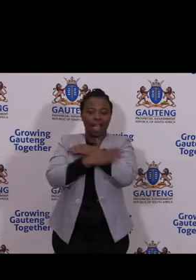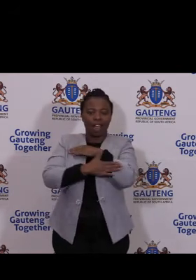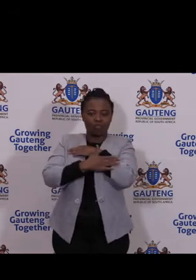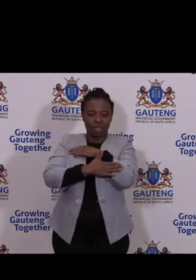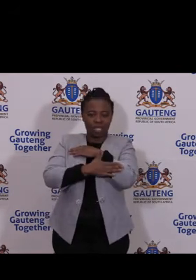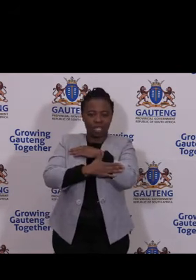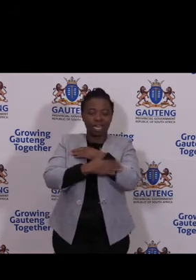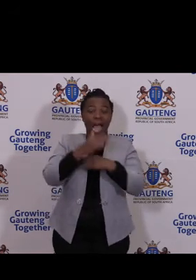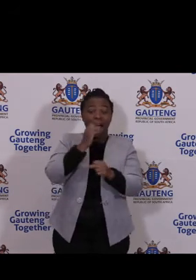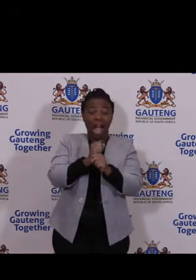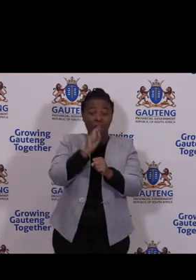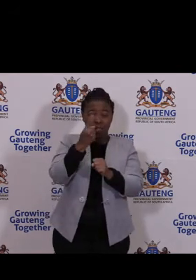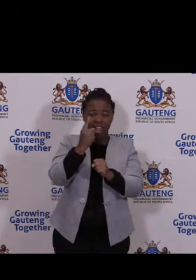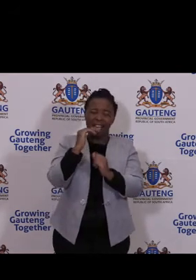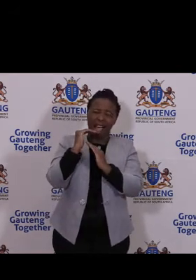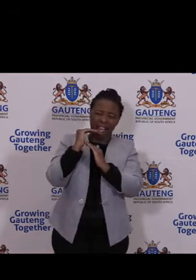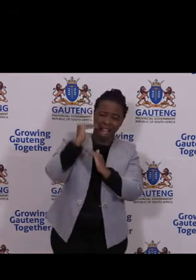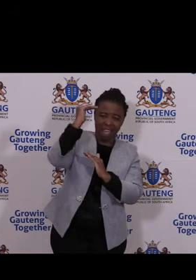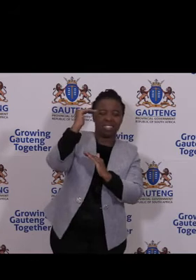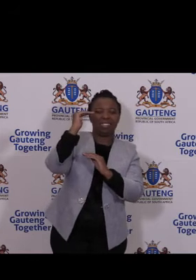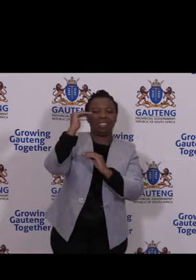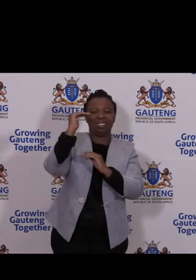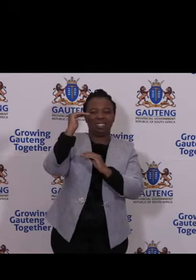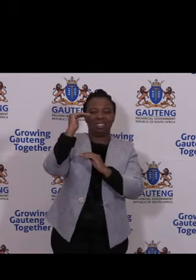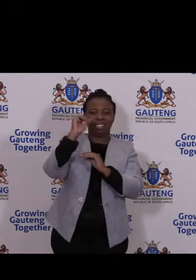having the highest as it is at the current rate.